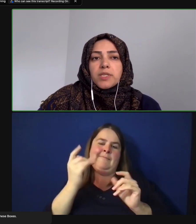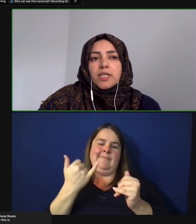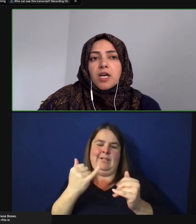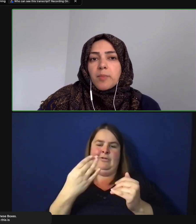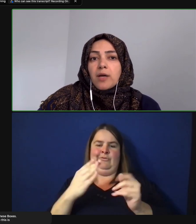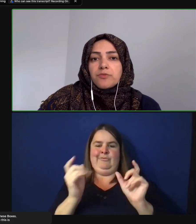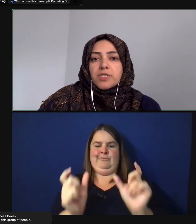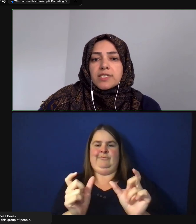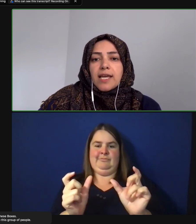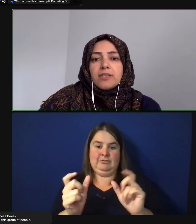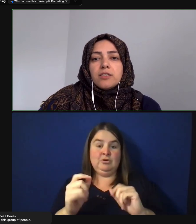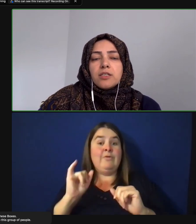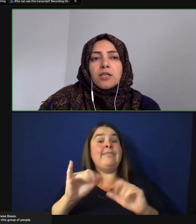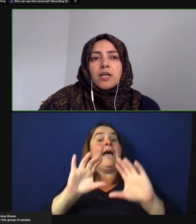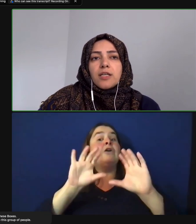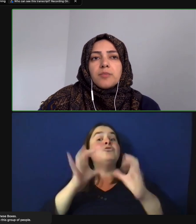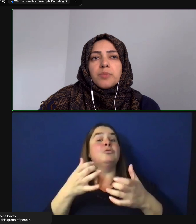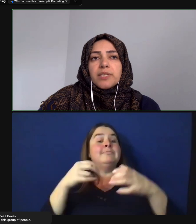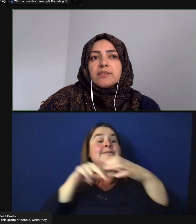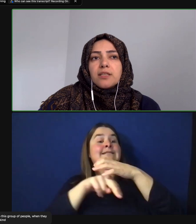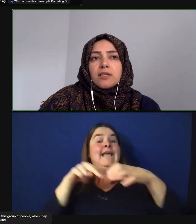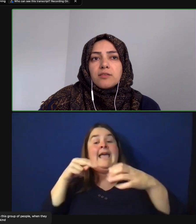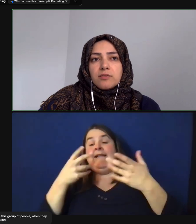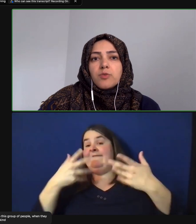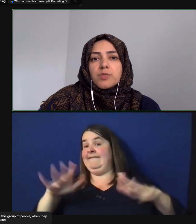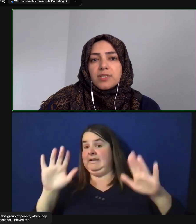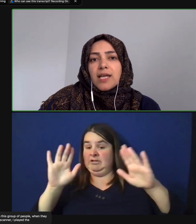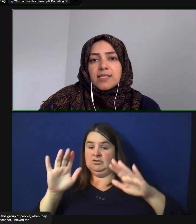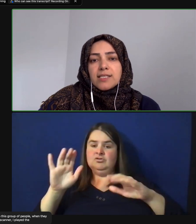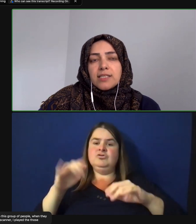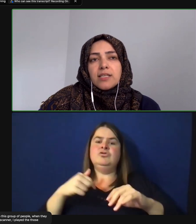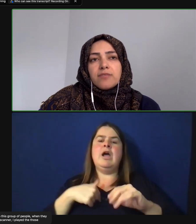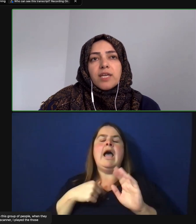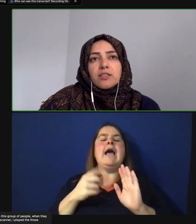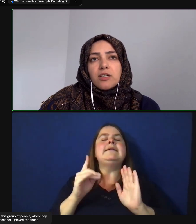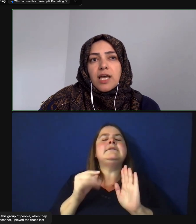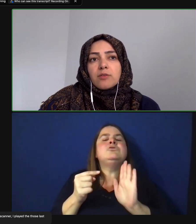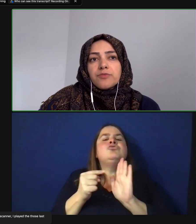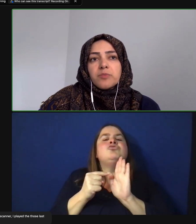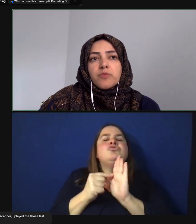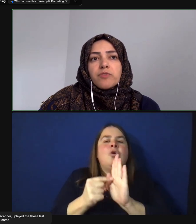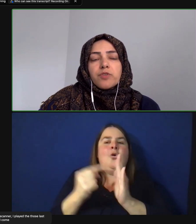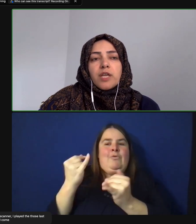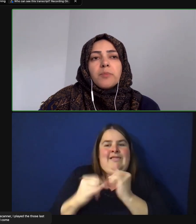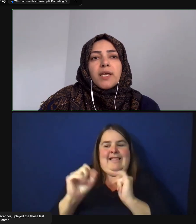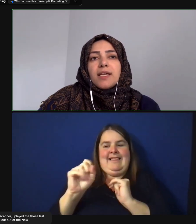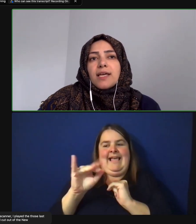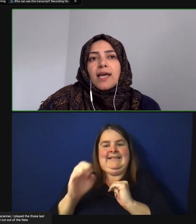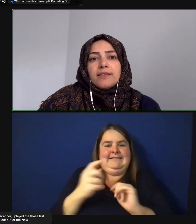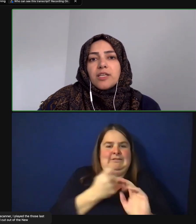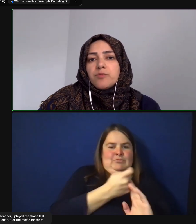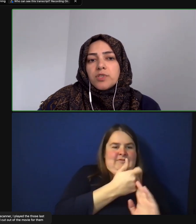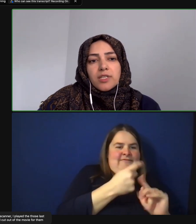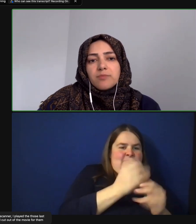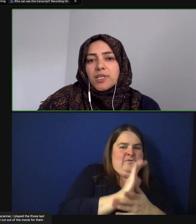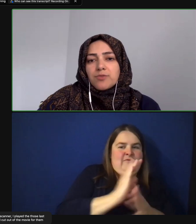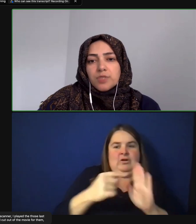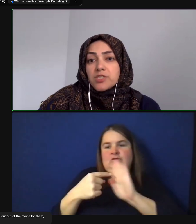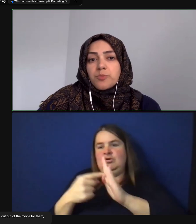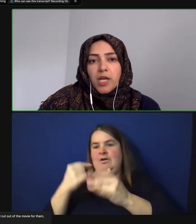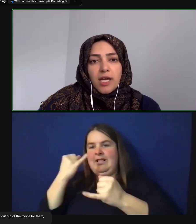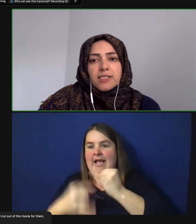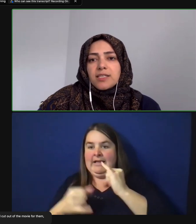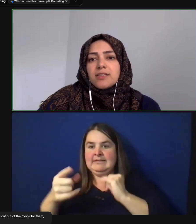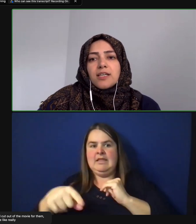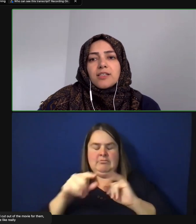people, when they come out of the scanner, I played those last scene that we had cut out of the movie for them, and they were like